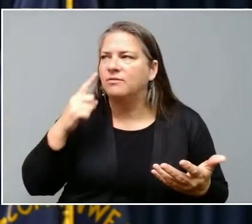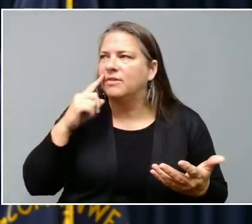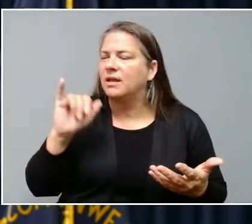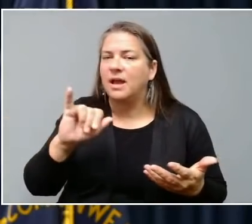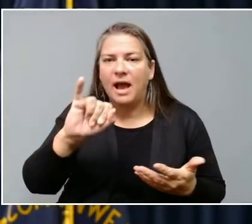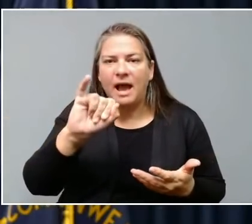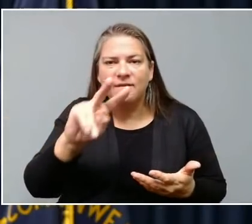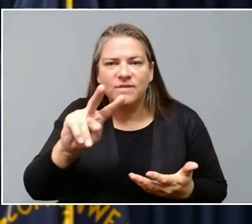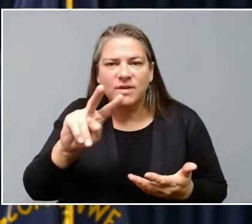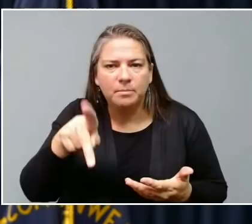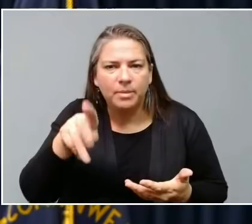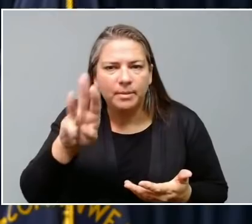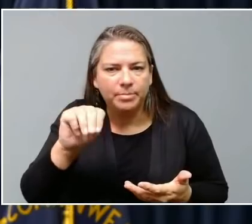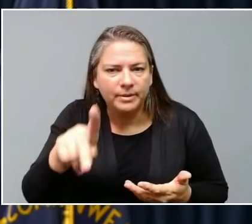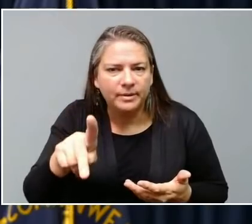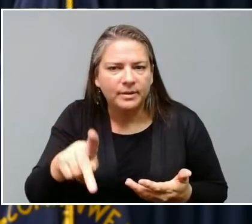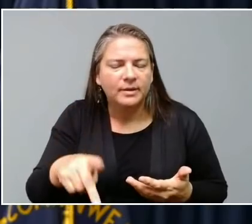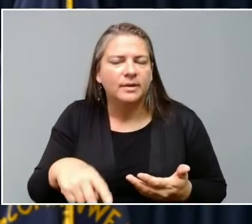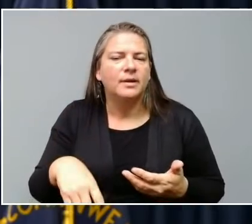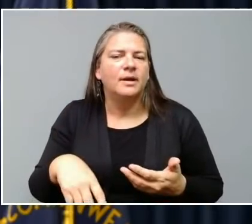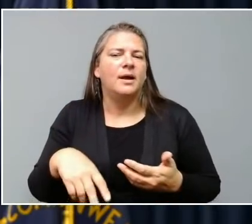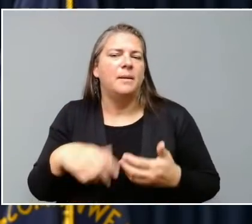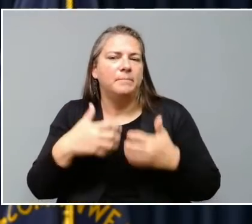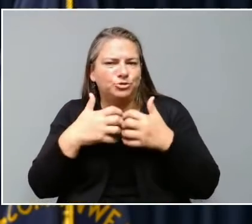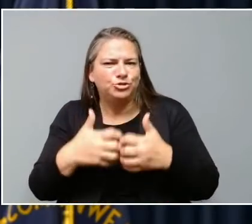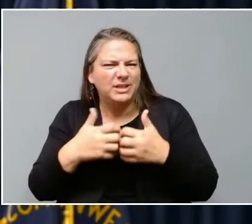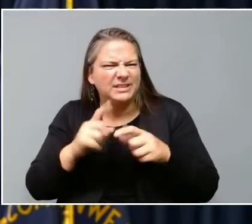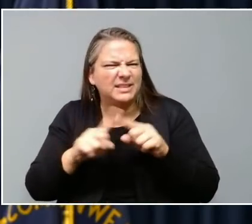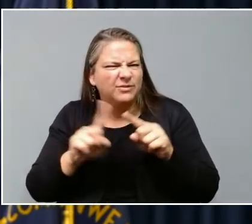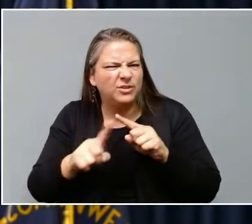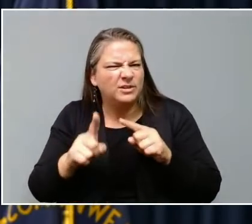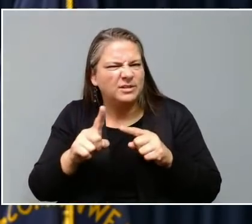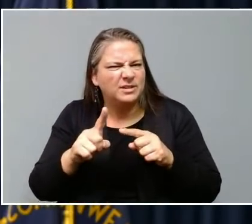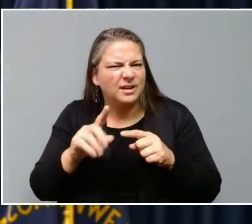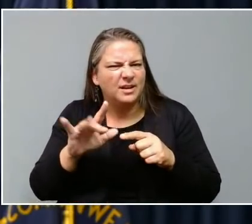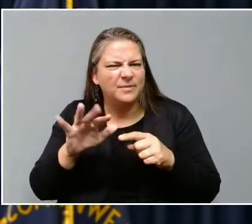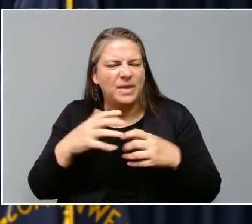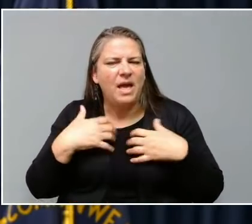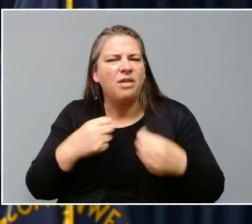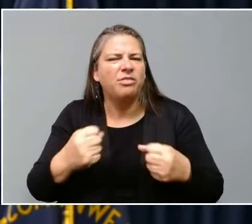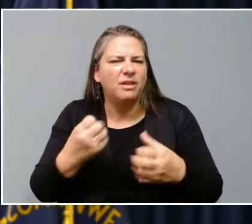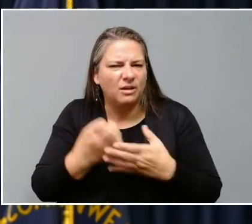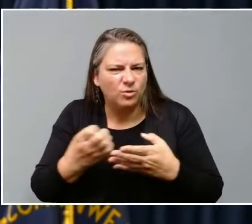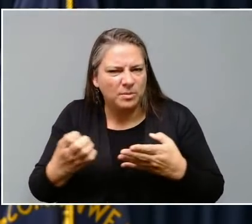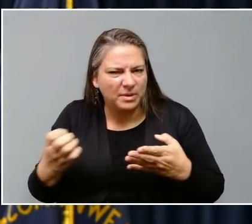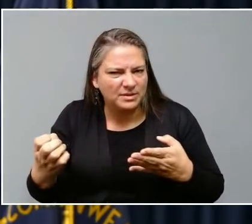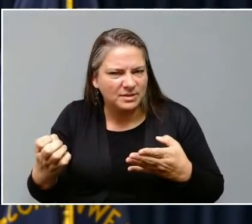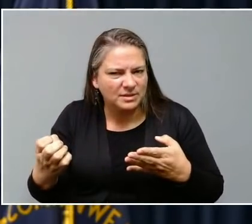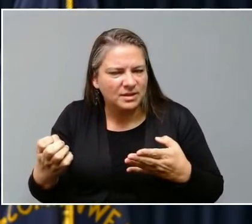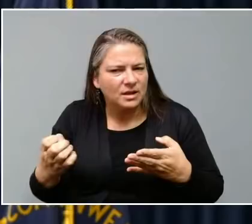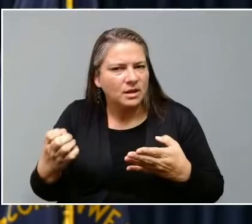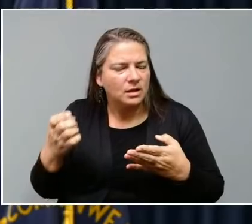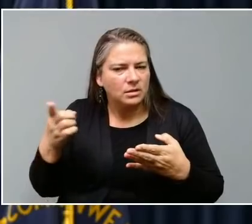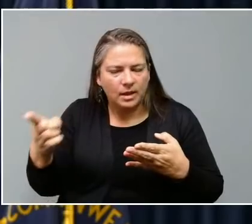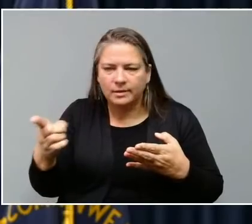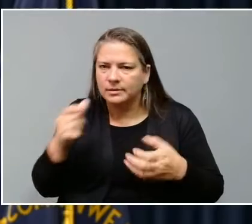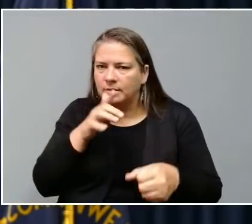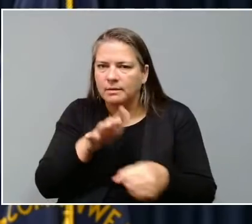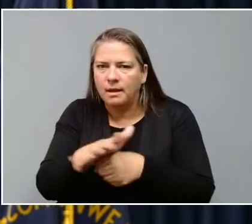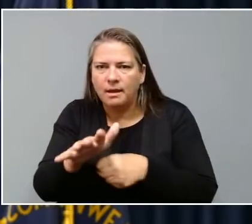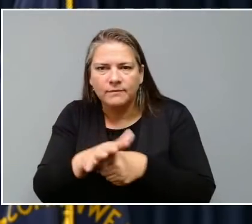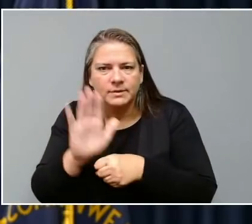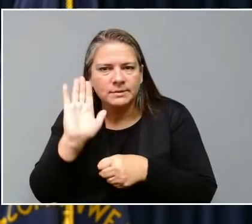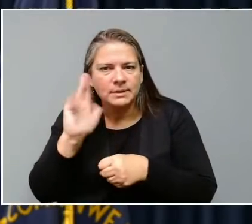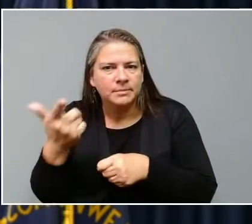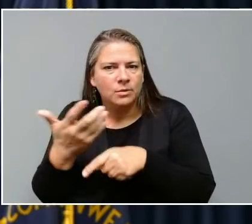and vital sign machines. So now it's impacting even the everyday operation of a hospital beyond just needing the monoclonal